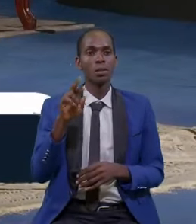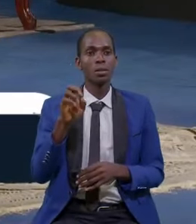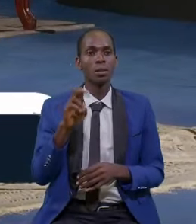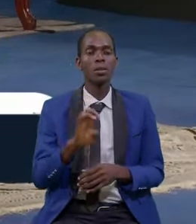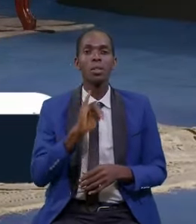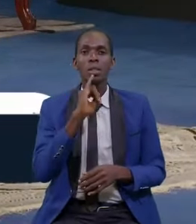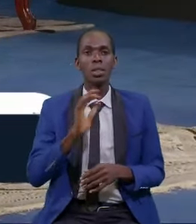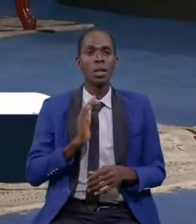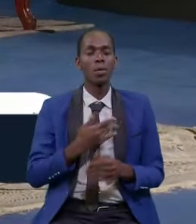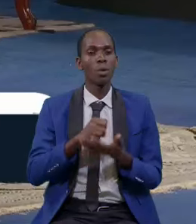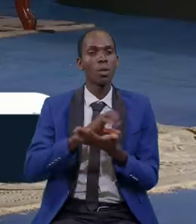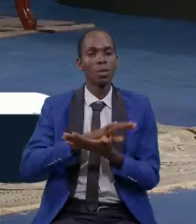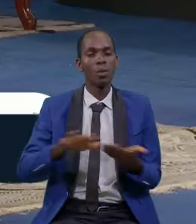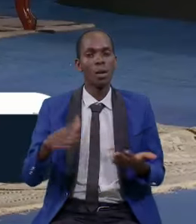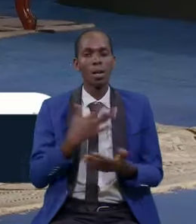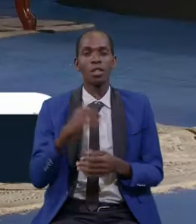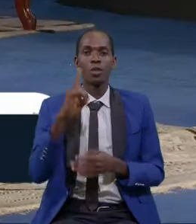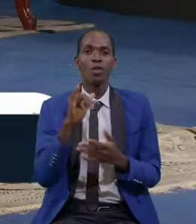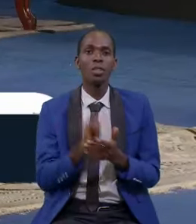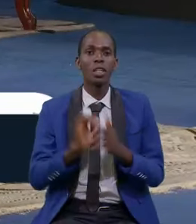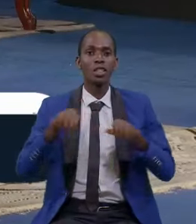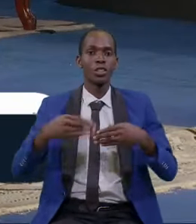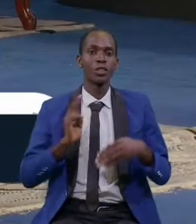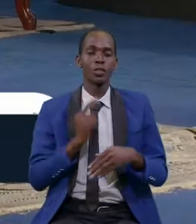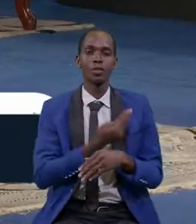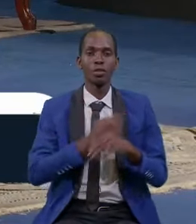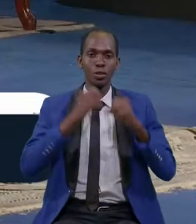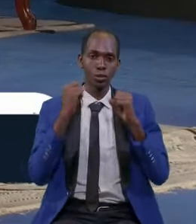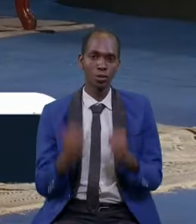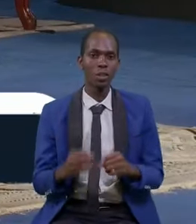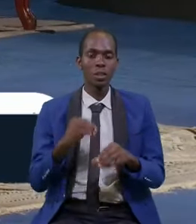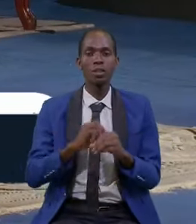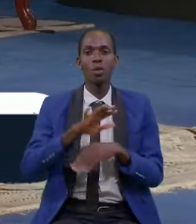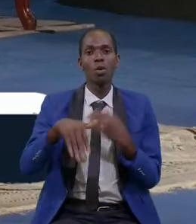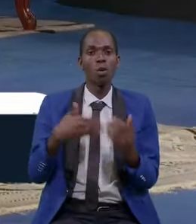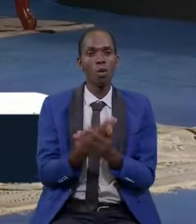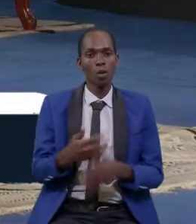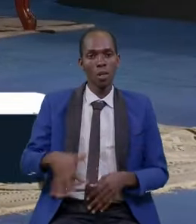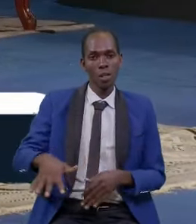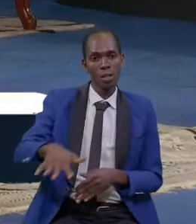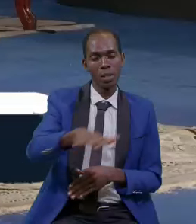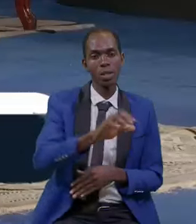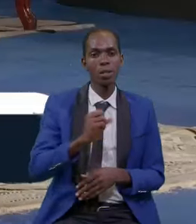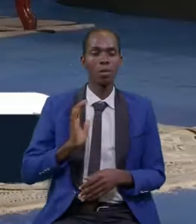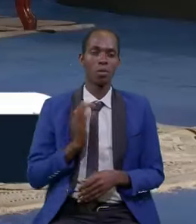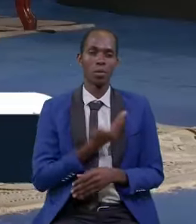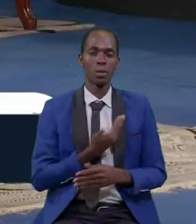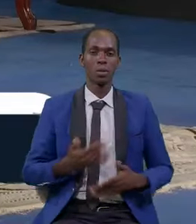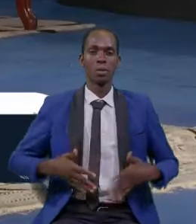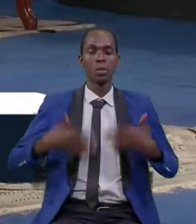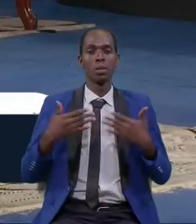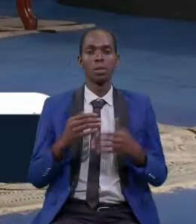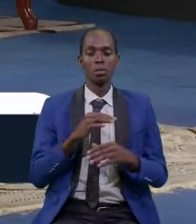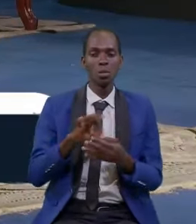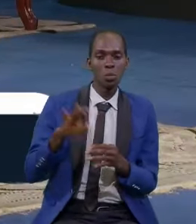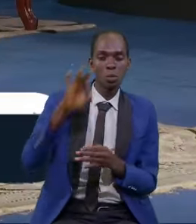that strengthens us in every area of our lives, spiritual and natural, so